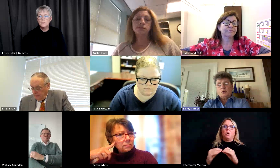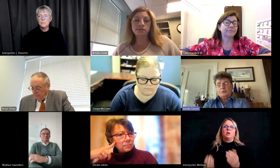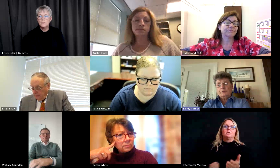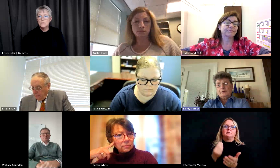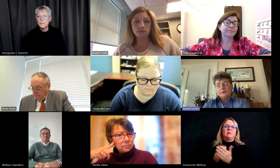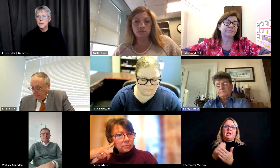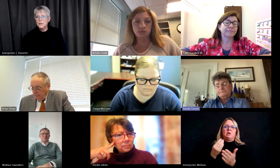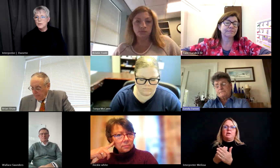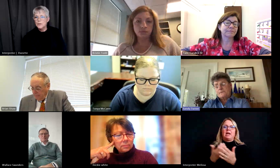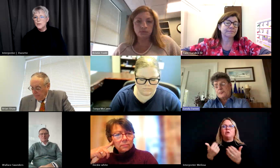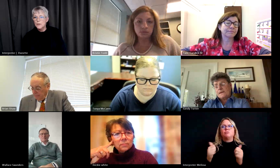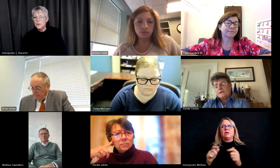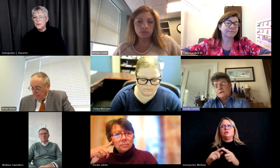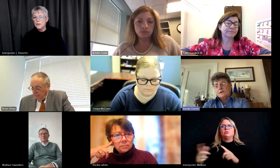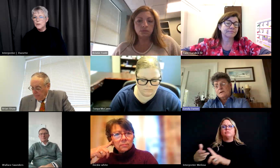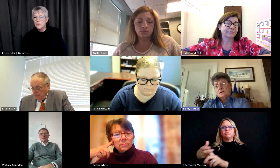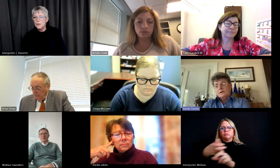way to bring more people in.